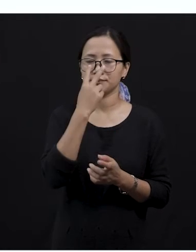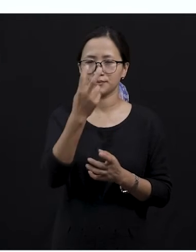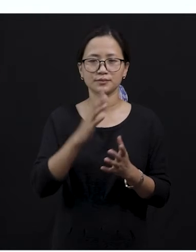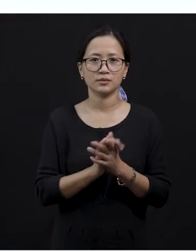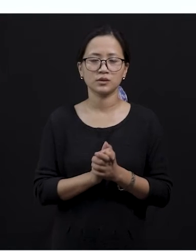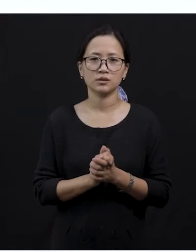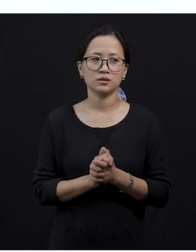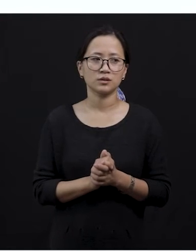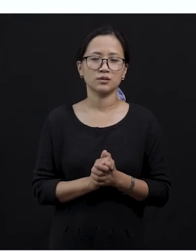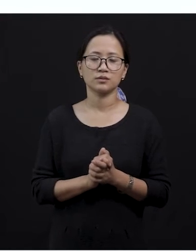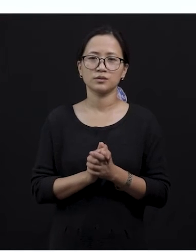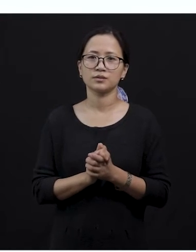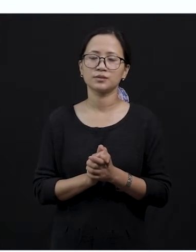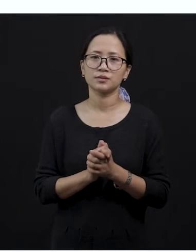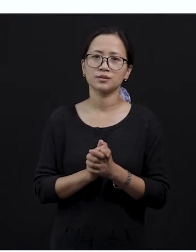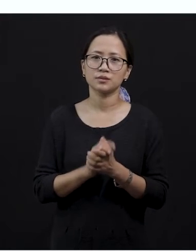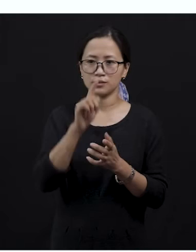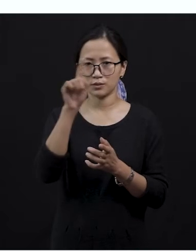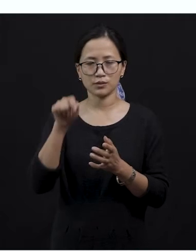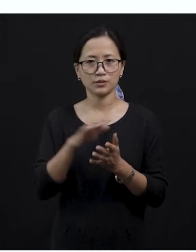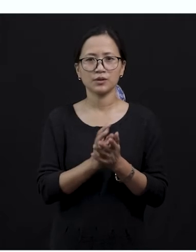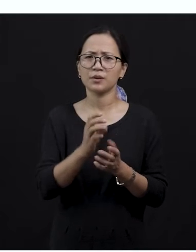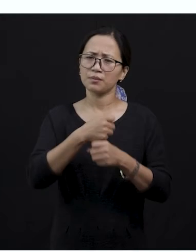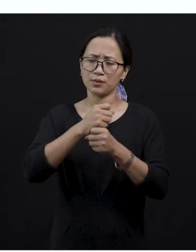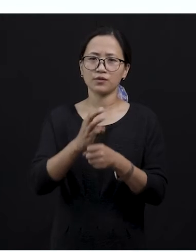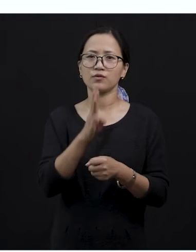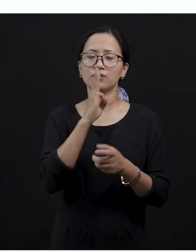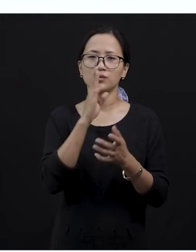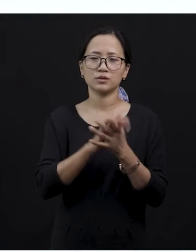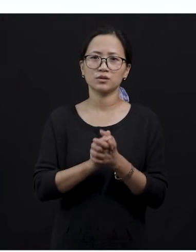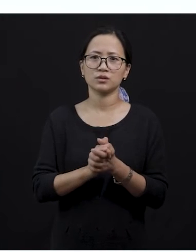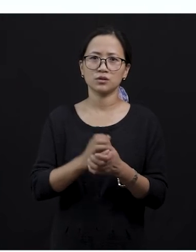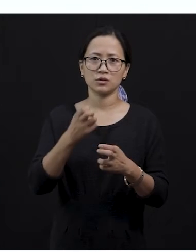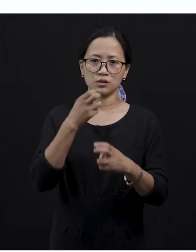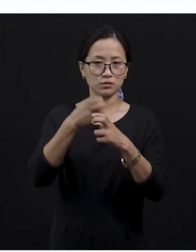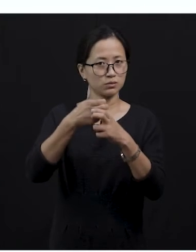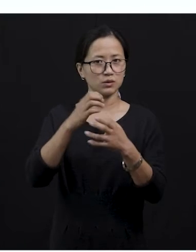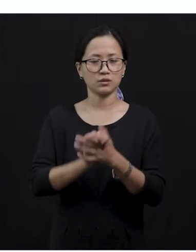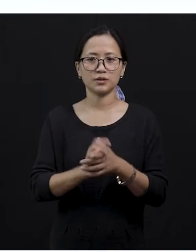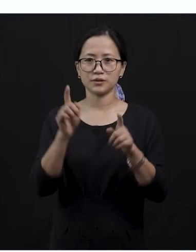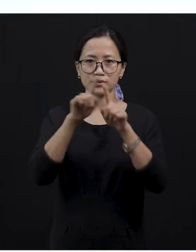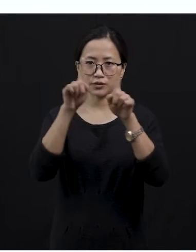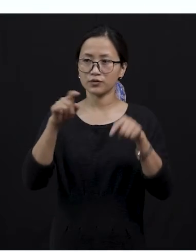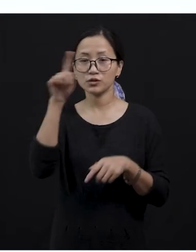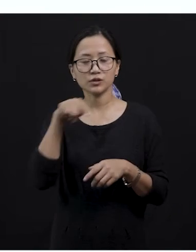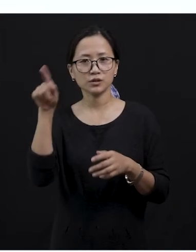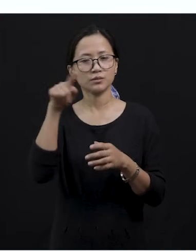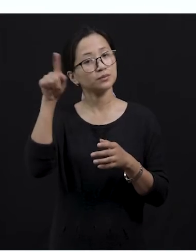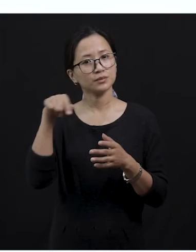ice cube. It is made of water, but it is solid, yes or no? Because it has a shape. See, it is